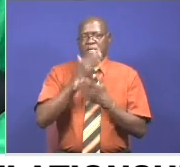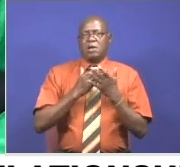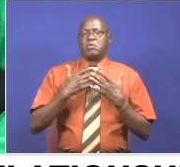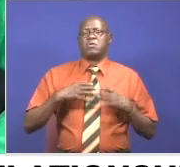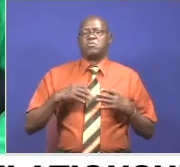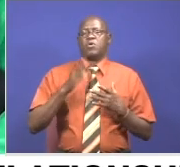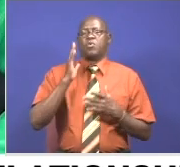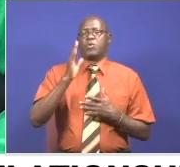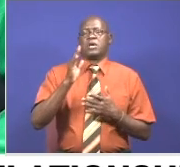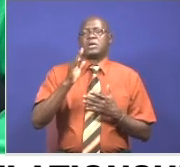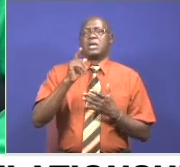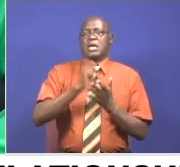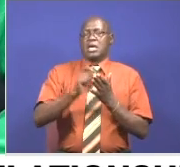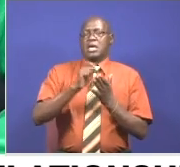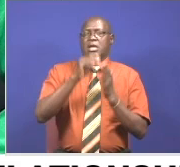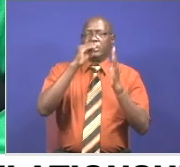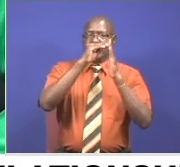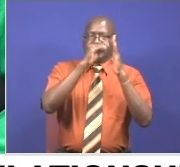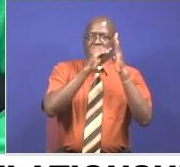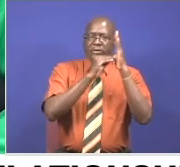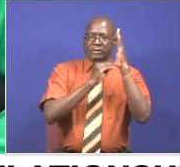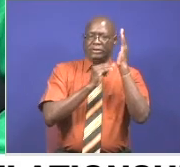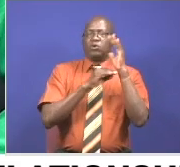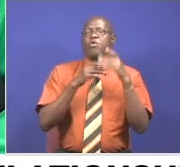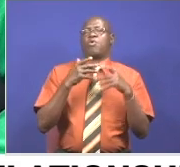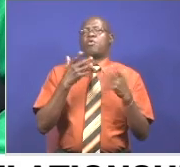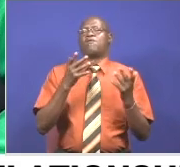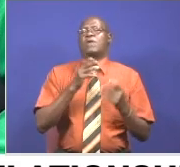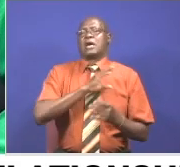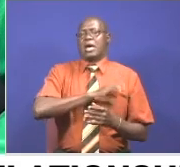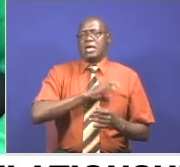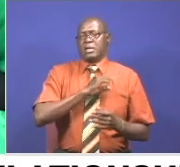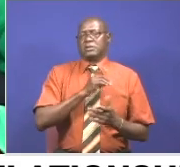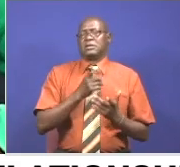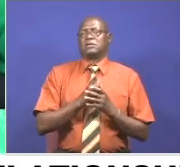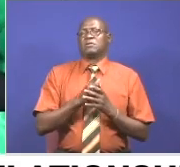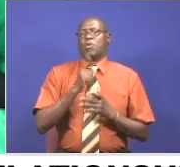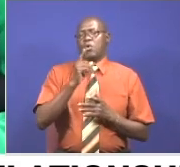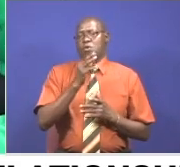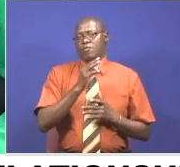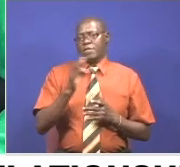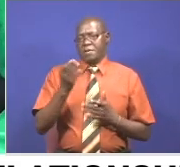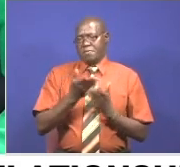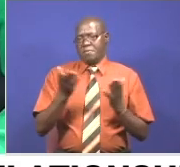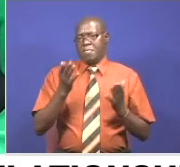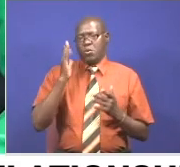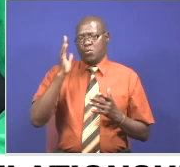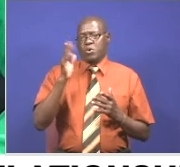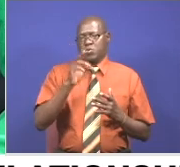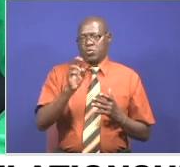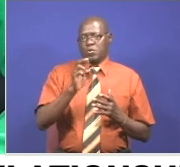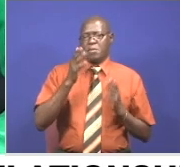on their list of the characteristics, and one of them would not be looking at who the person you are